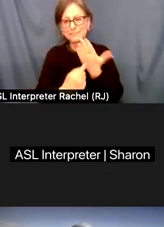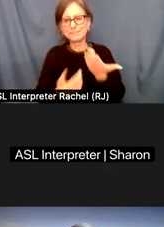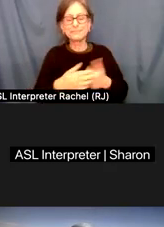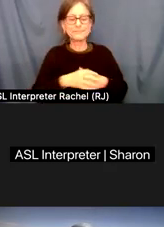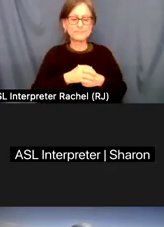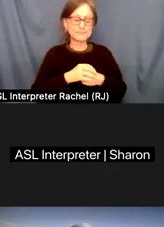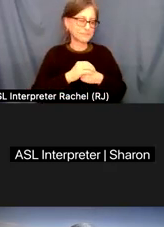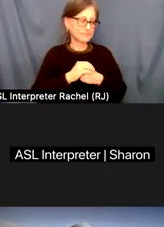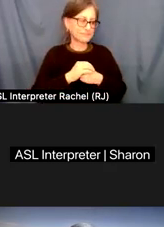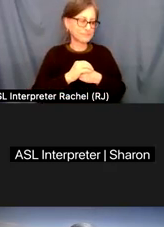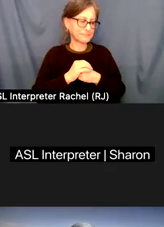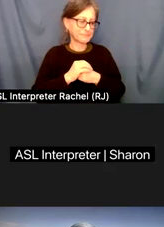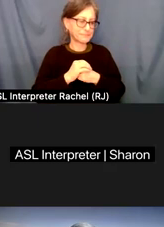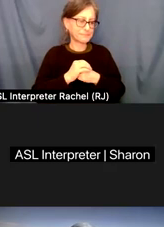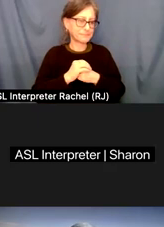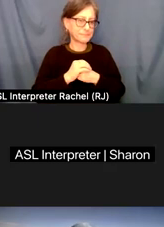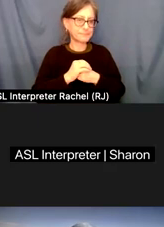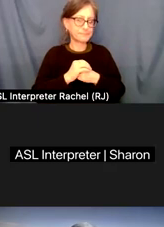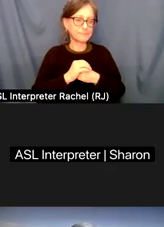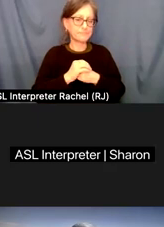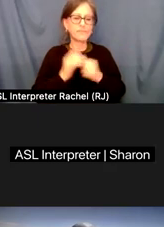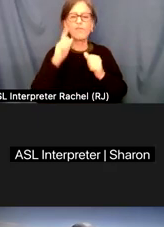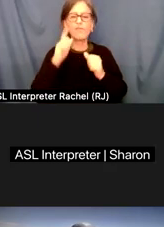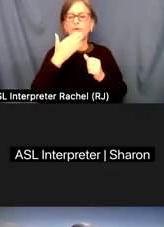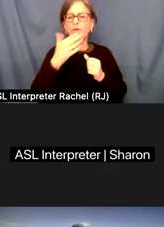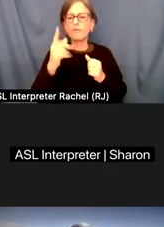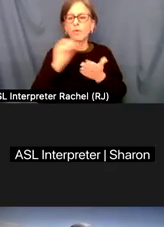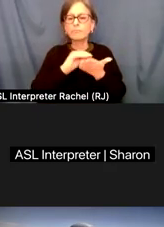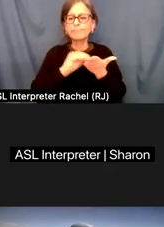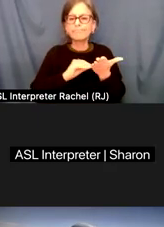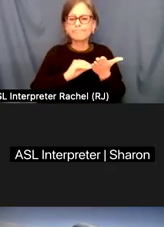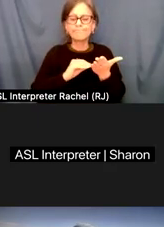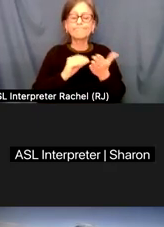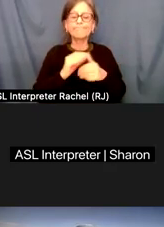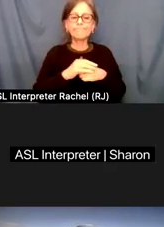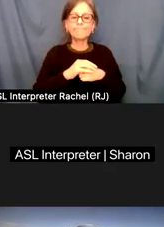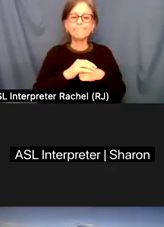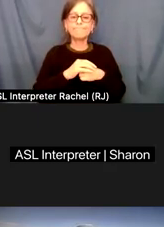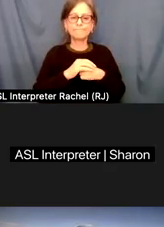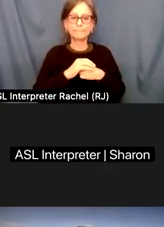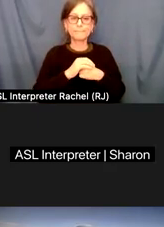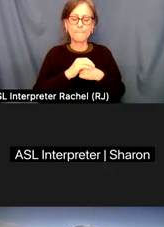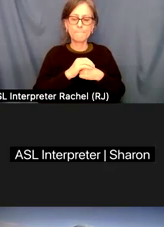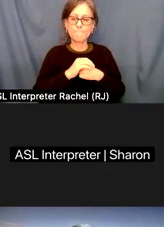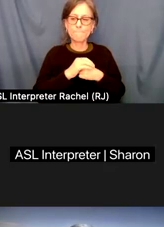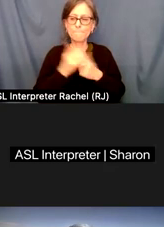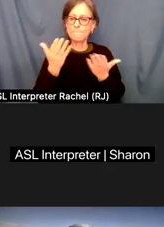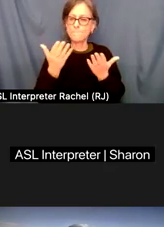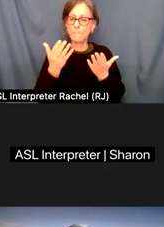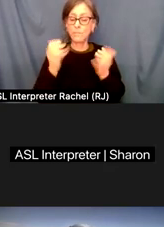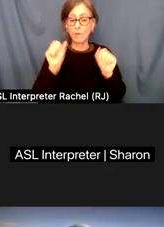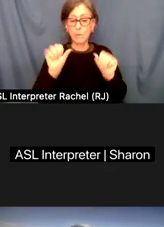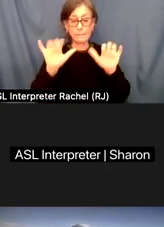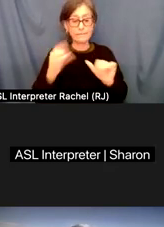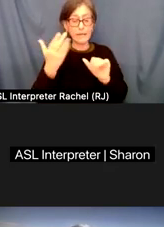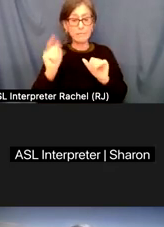similar spaces that you can take notes. So I would like to know that has anybody, and you can put it in the chat if